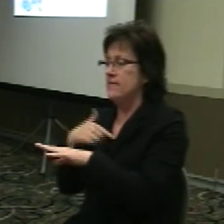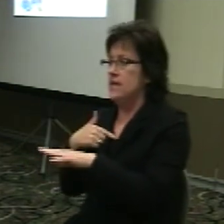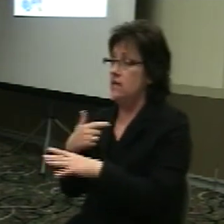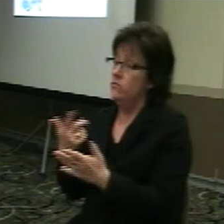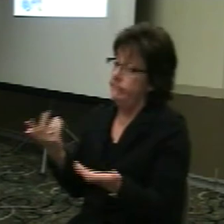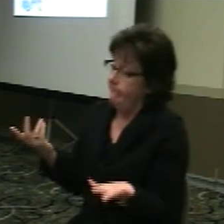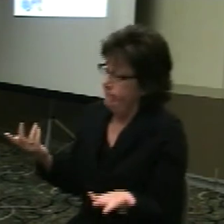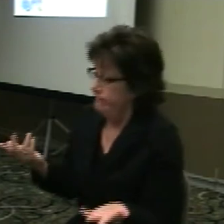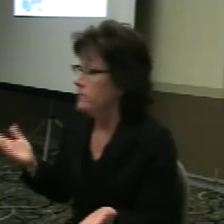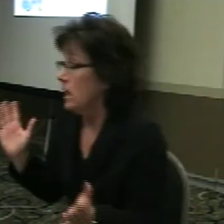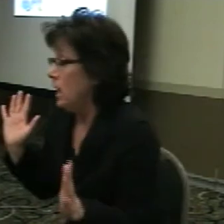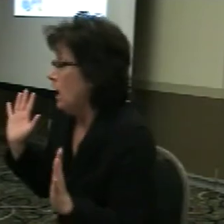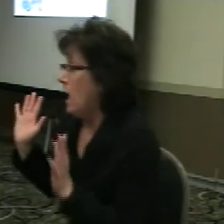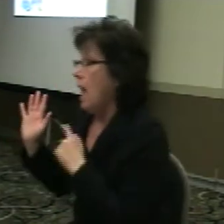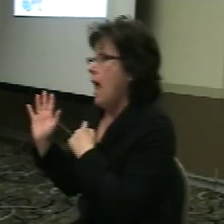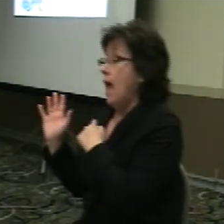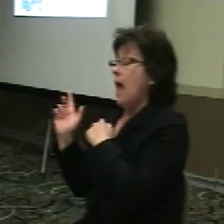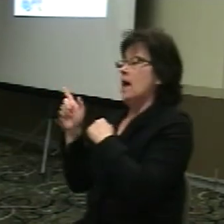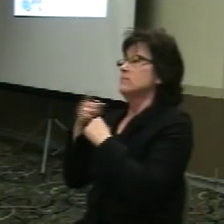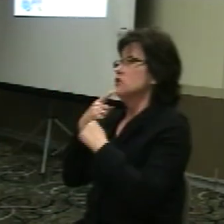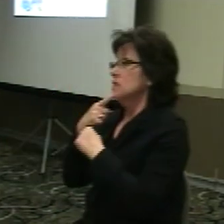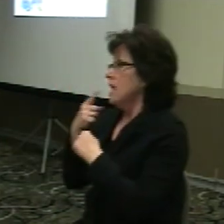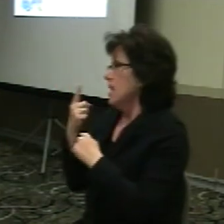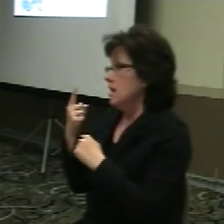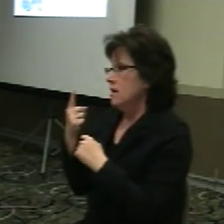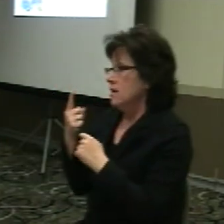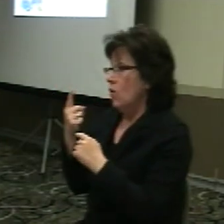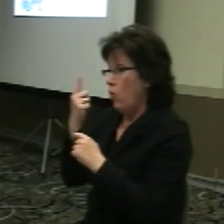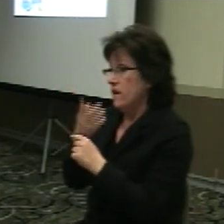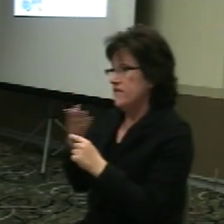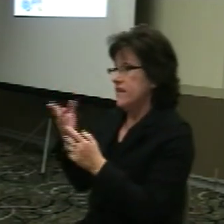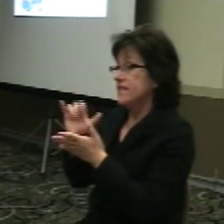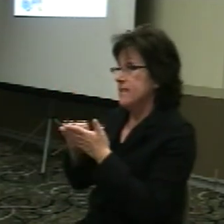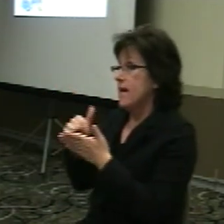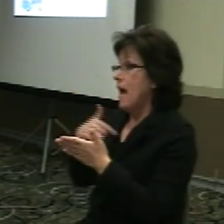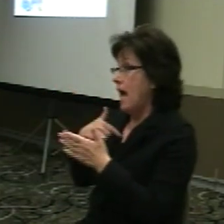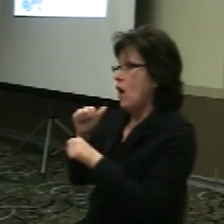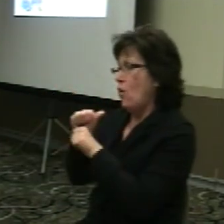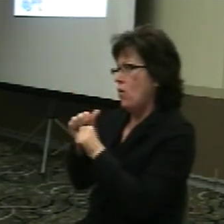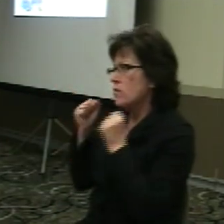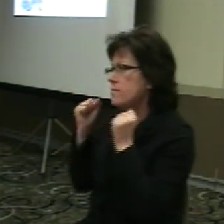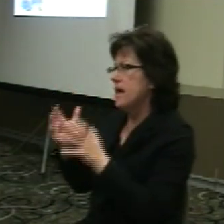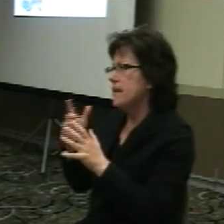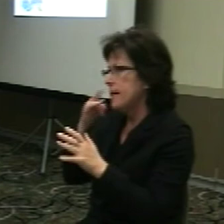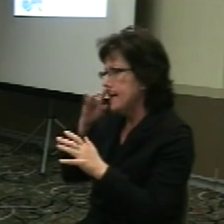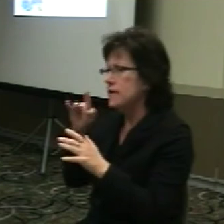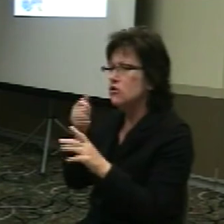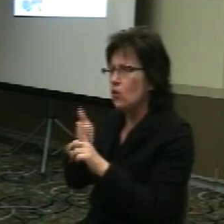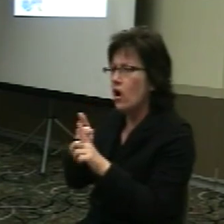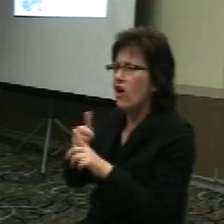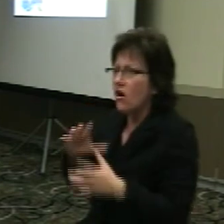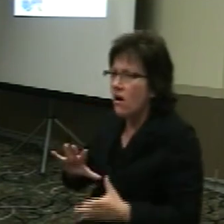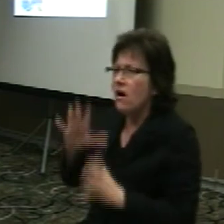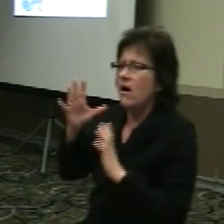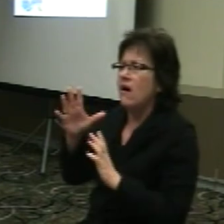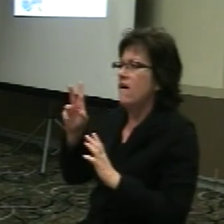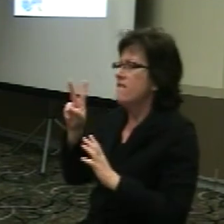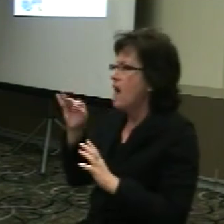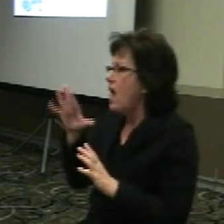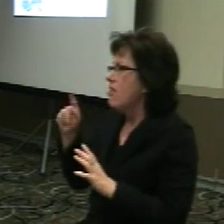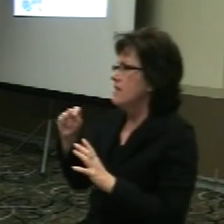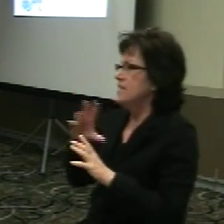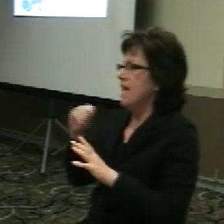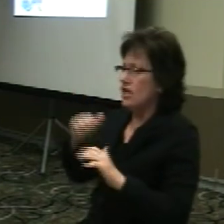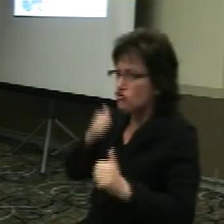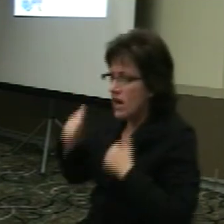But it has. One of the things that, again, I work with a lot of kids who are violent and aggressive, and one of the big risk